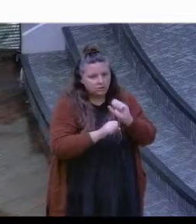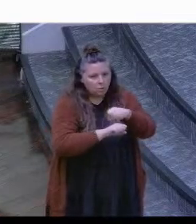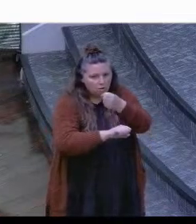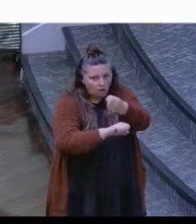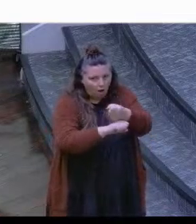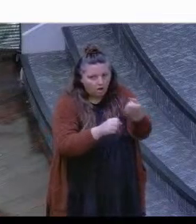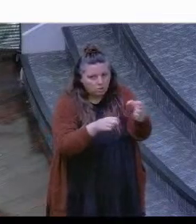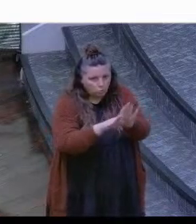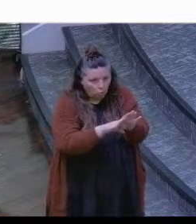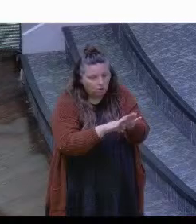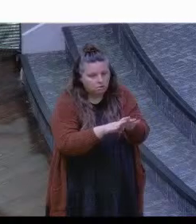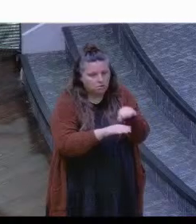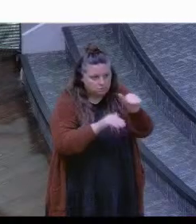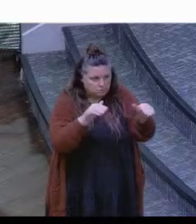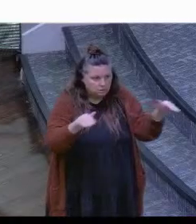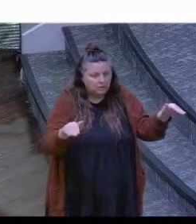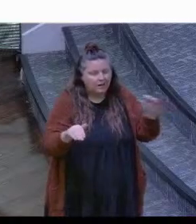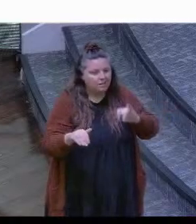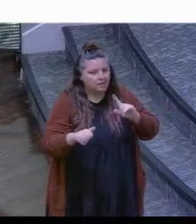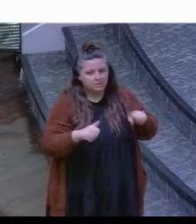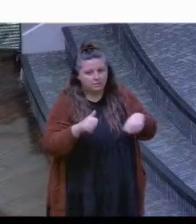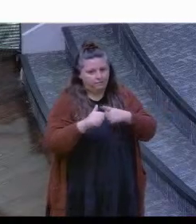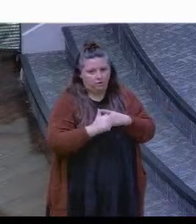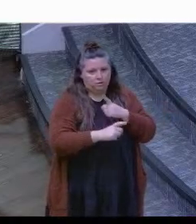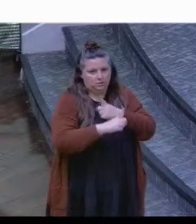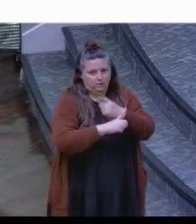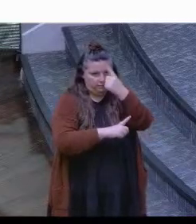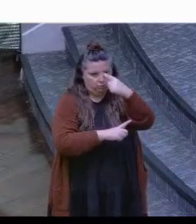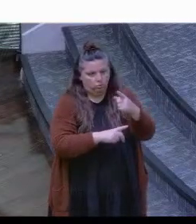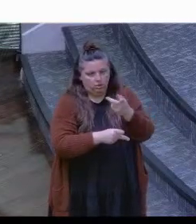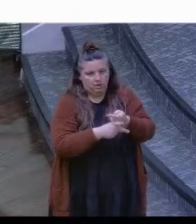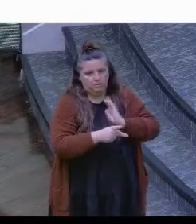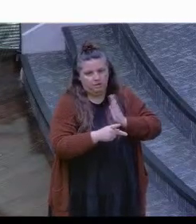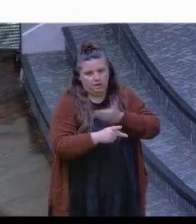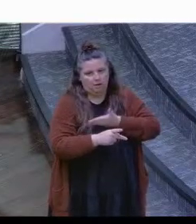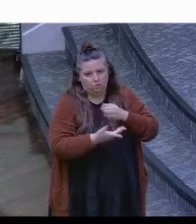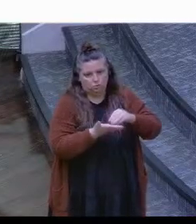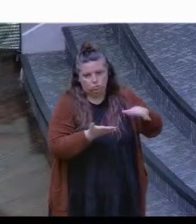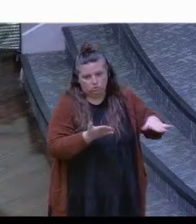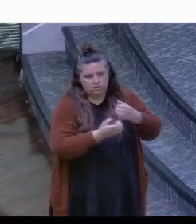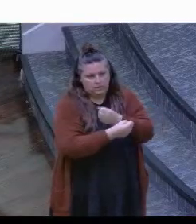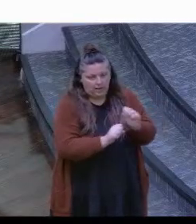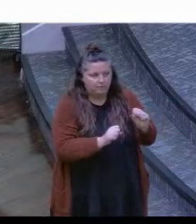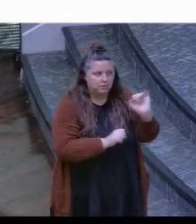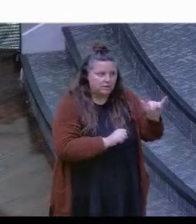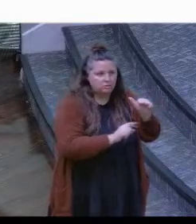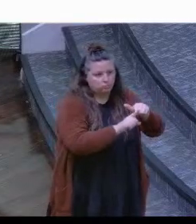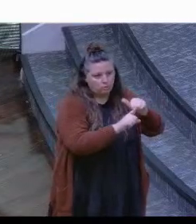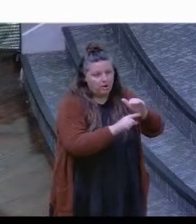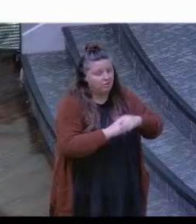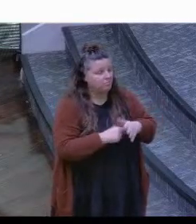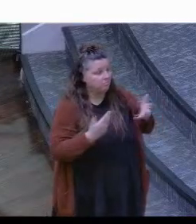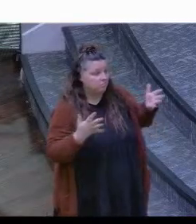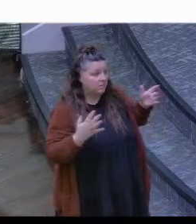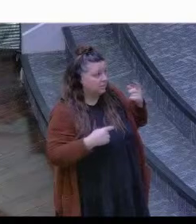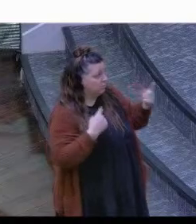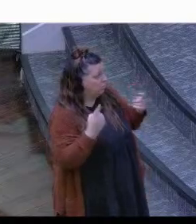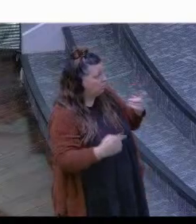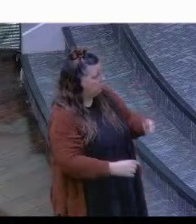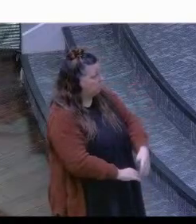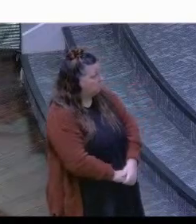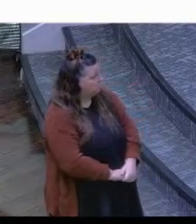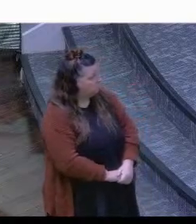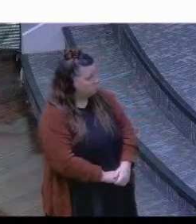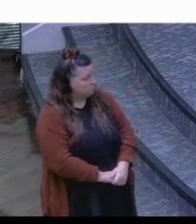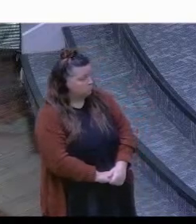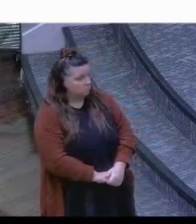in keeping our kids in our schools safe. That's just a reminder for everyone to keep the doors locked. And that brings me to questions. Anybody have